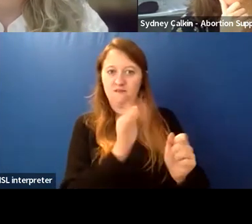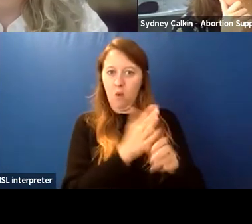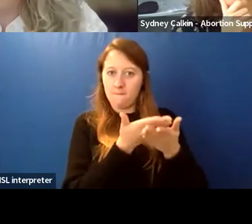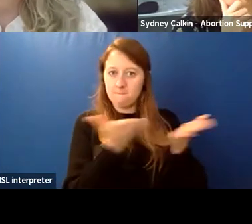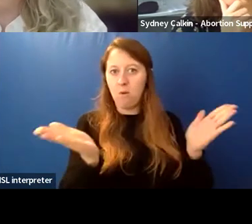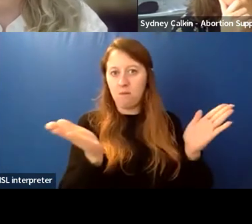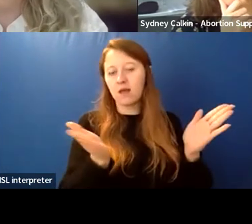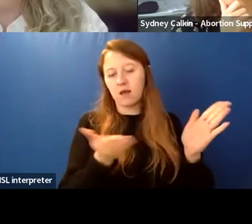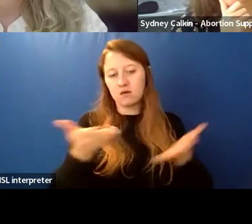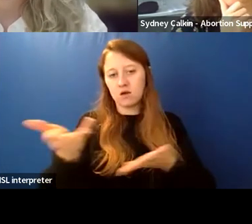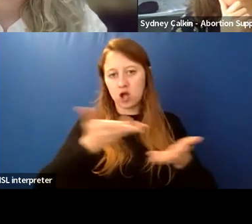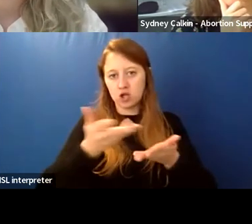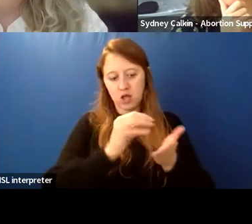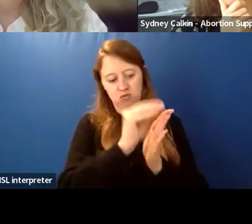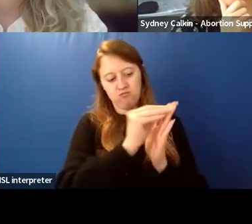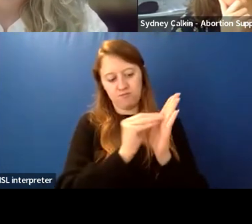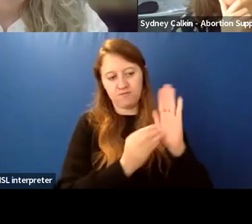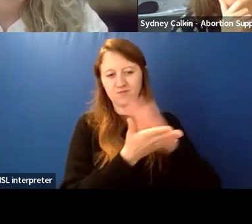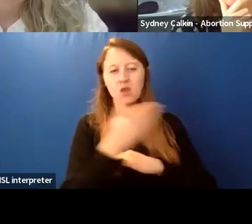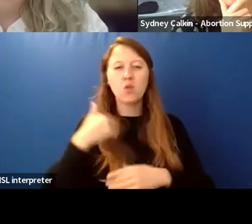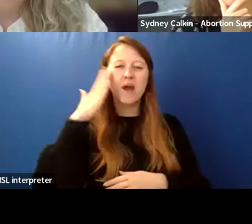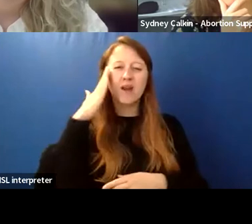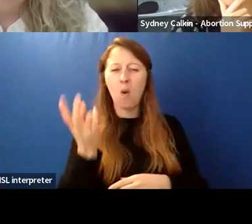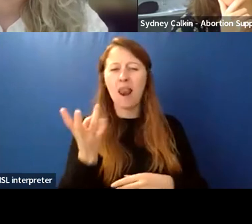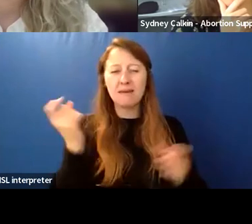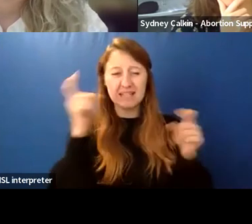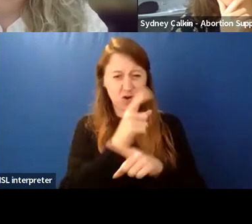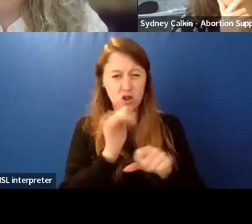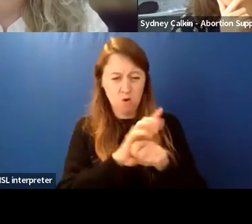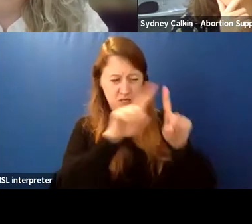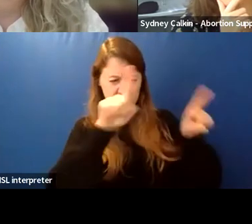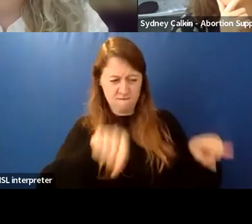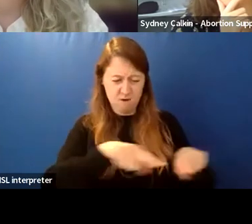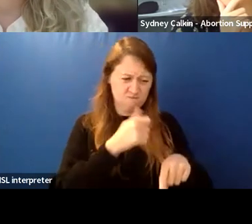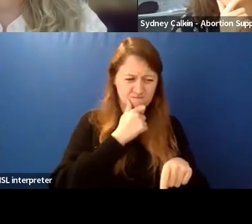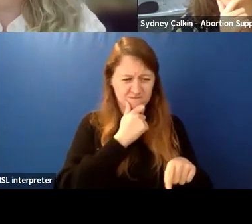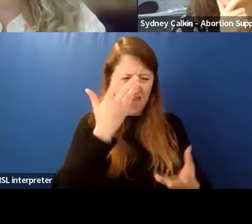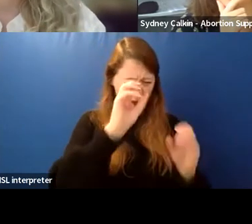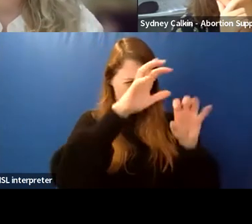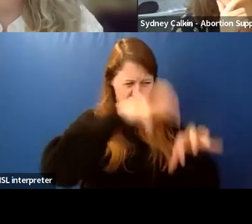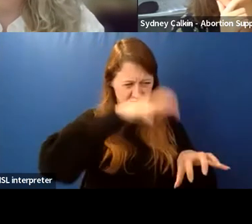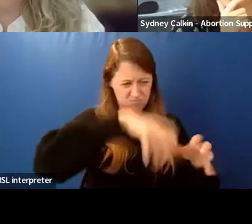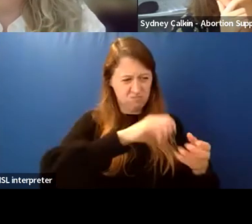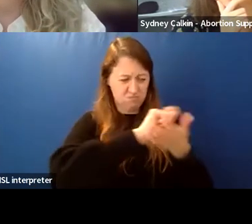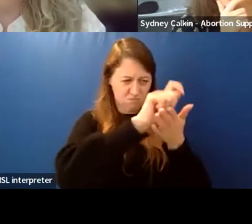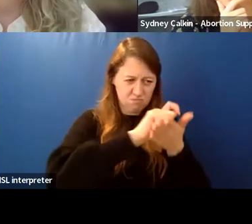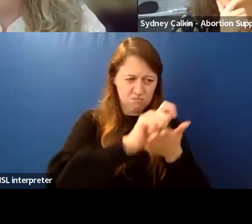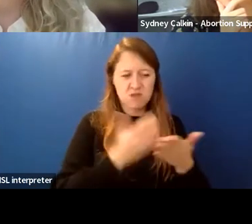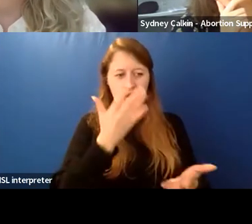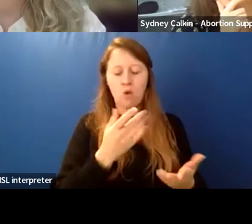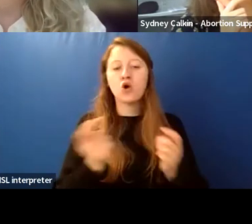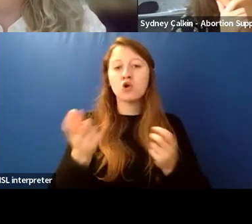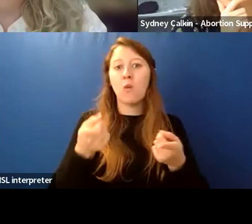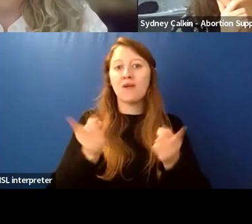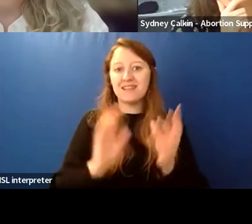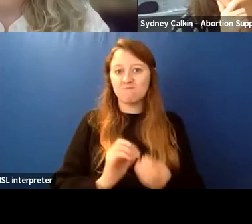this and the public consultation form. So we put together a quick guide to making your submission to ensure that all the information you need is